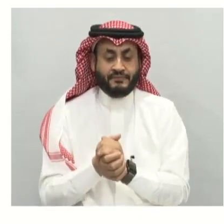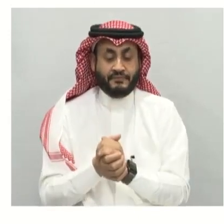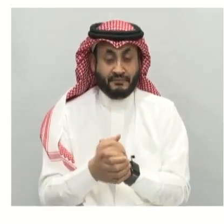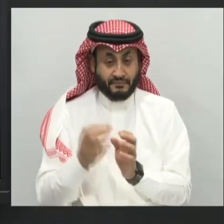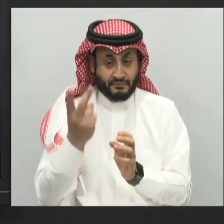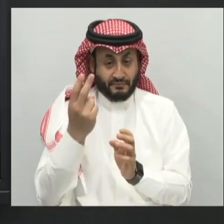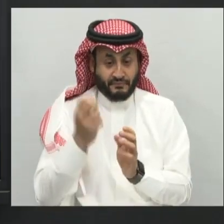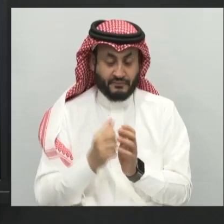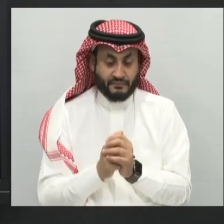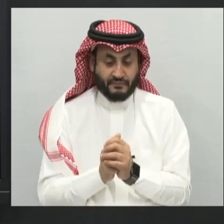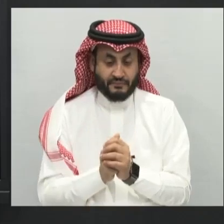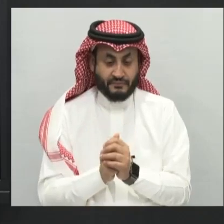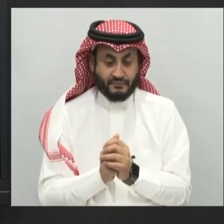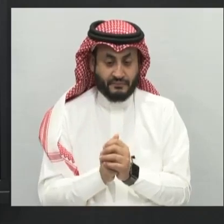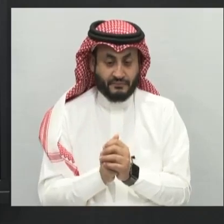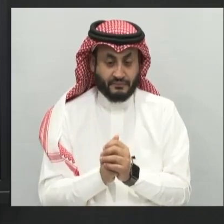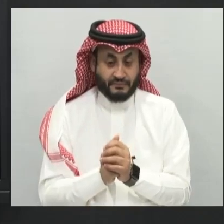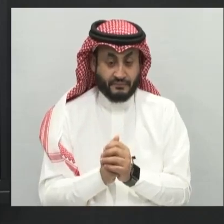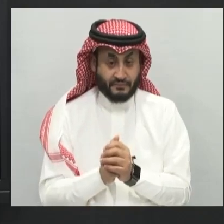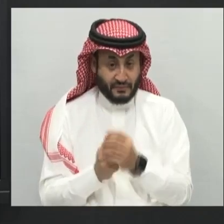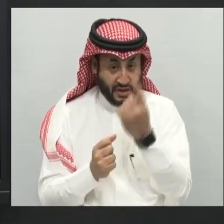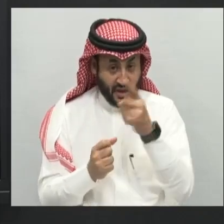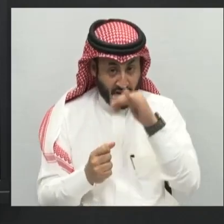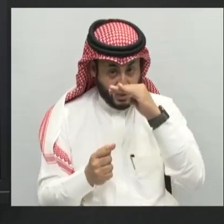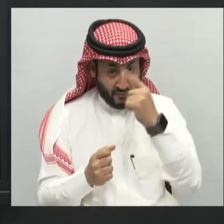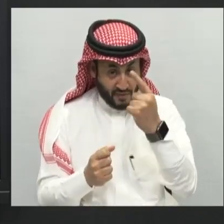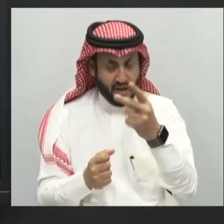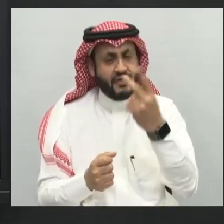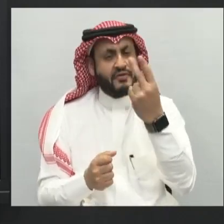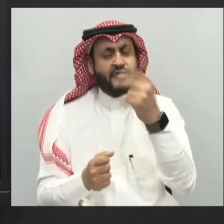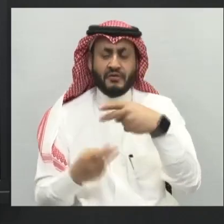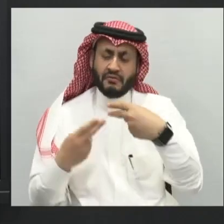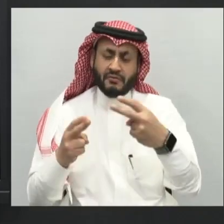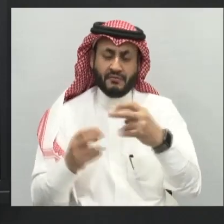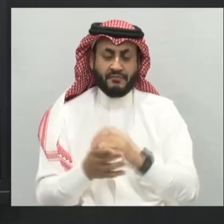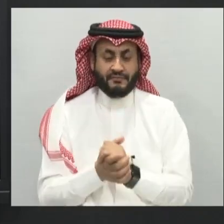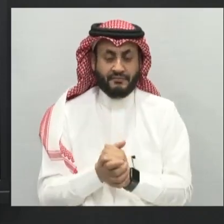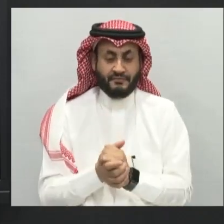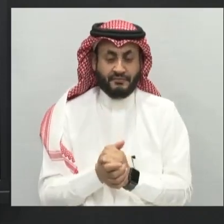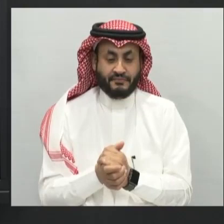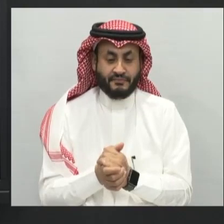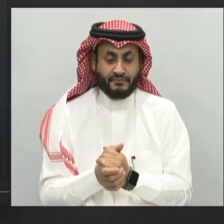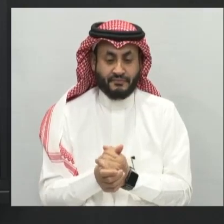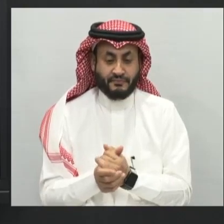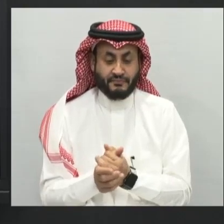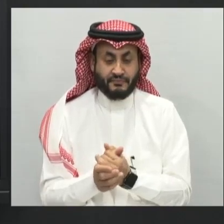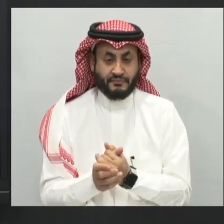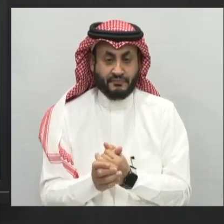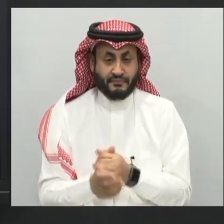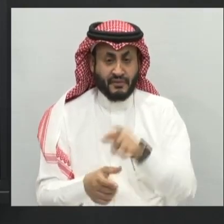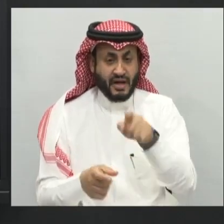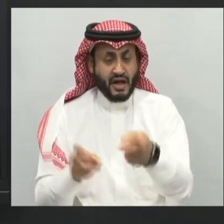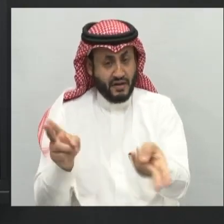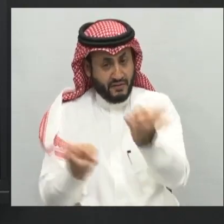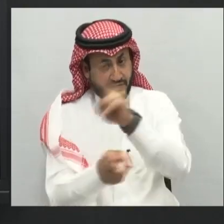Two sentences. So instead of answering with one sentence, you're answering with two sentences. Now when she said, how about